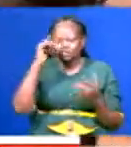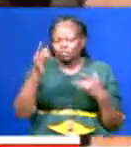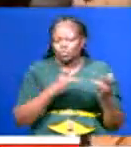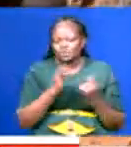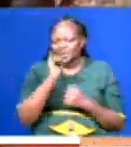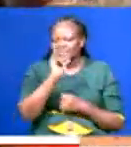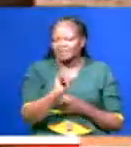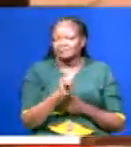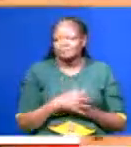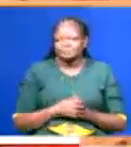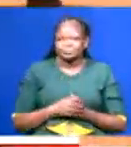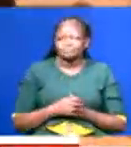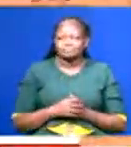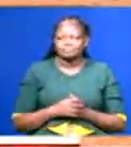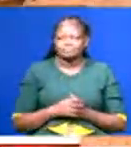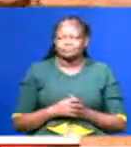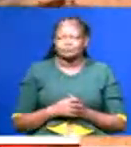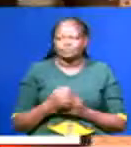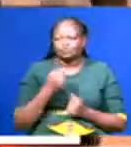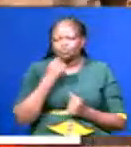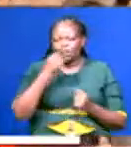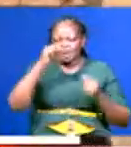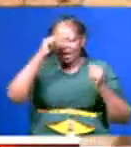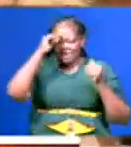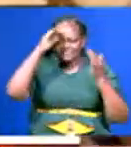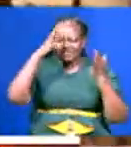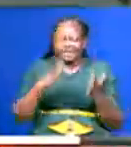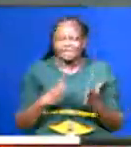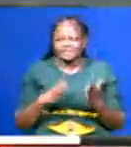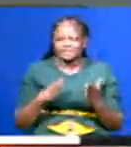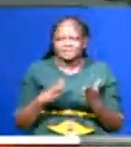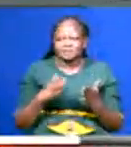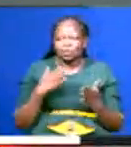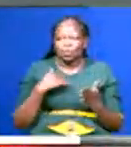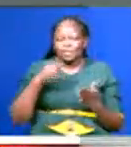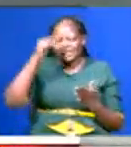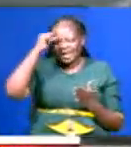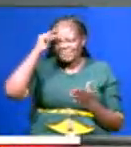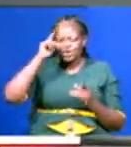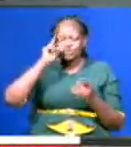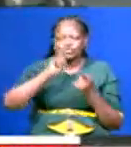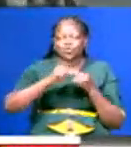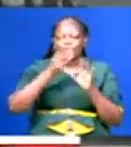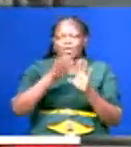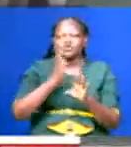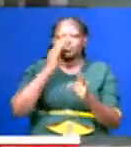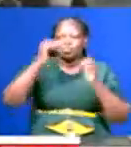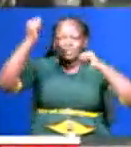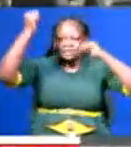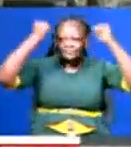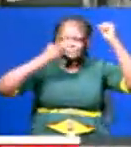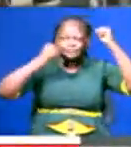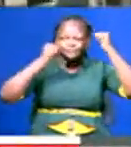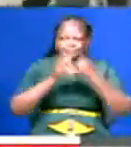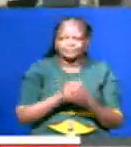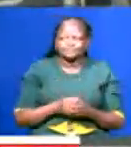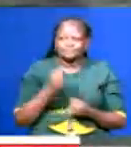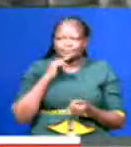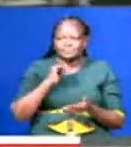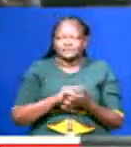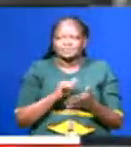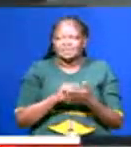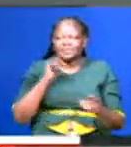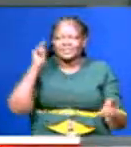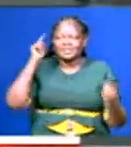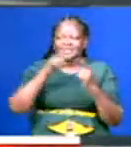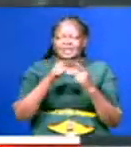deployment. Turkana Governor Jeremiah Lomorukai wants the government to withdraw the Kenya Defence Forces, accusing them of targeting